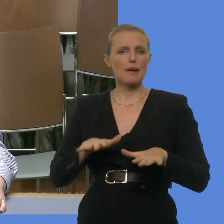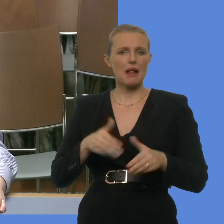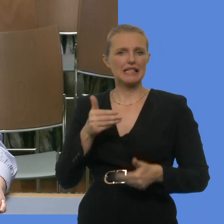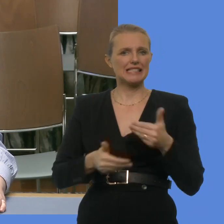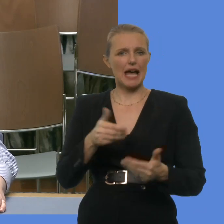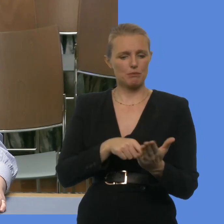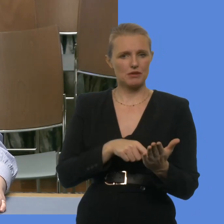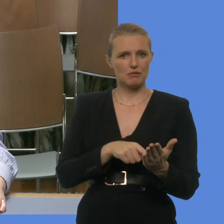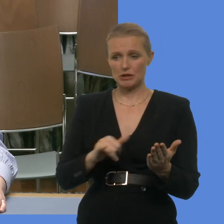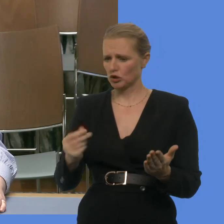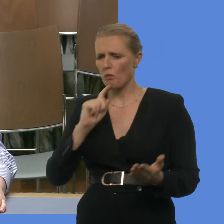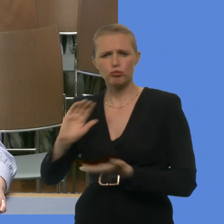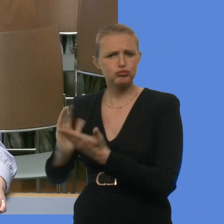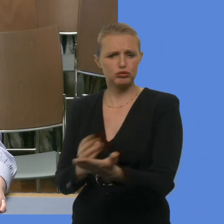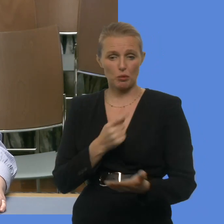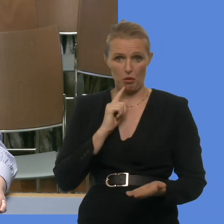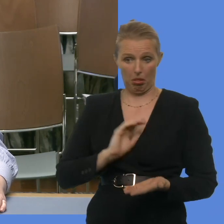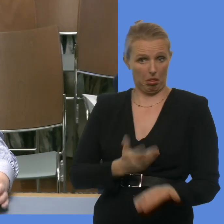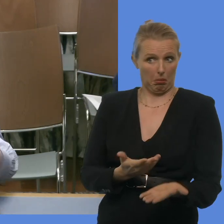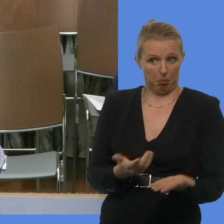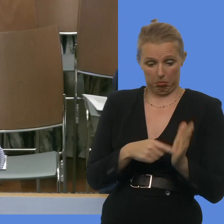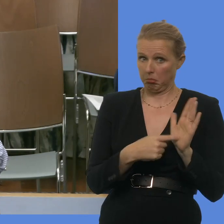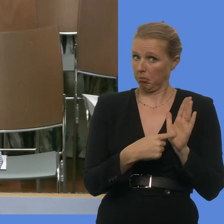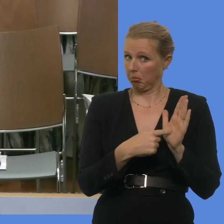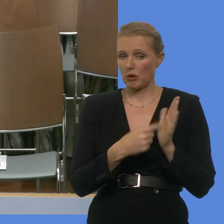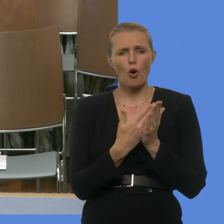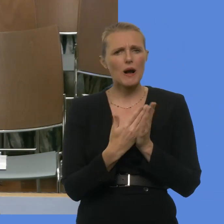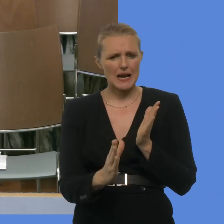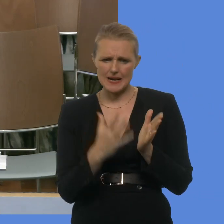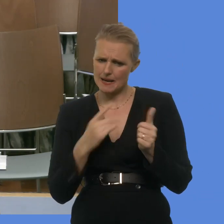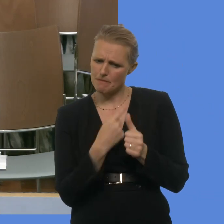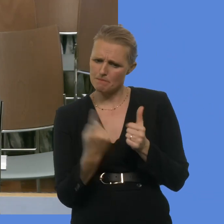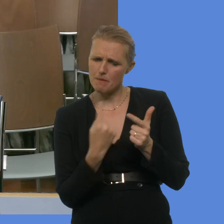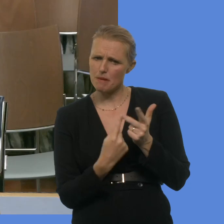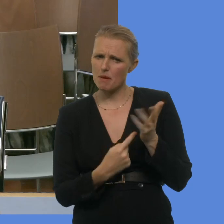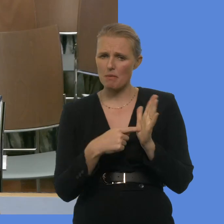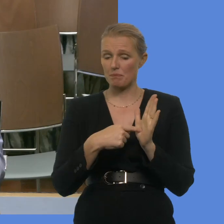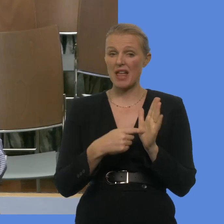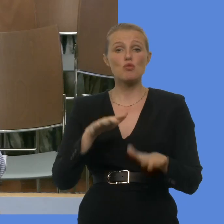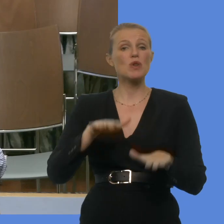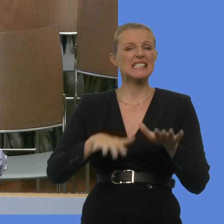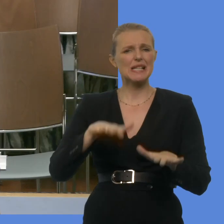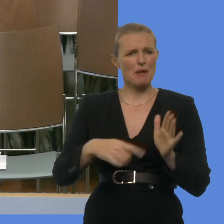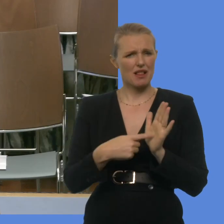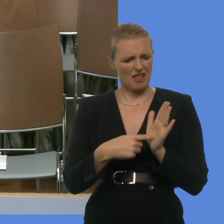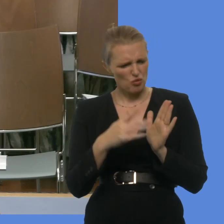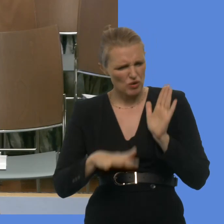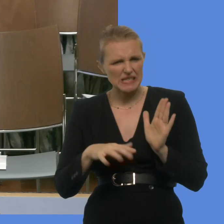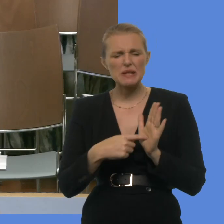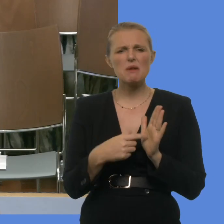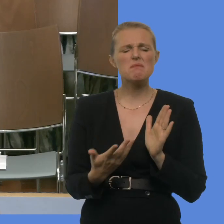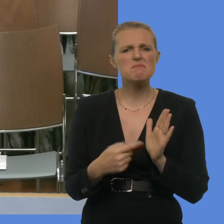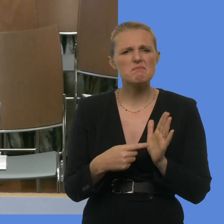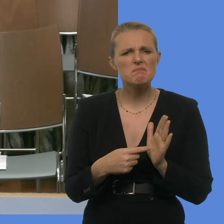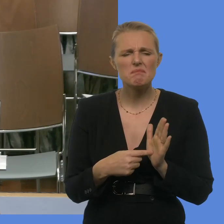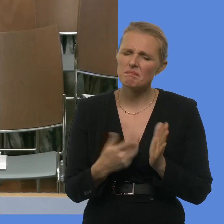inconsistencies in service provision in terms of how that's noted in different individual sign language action